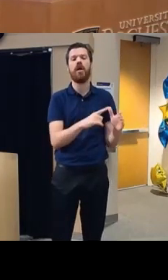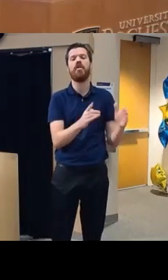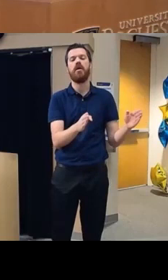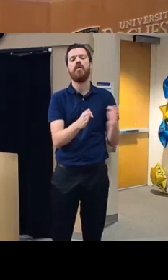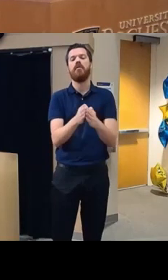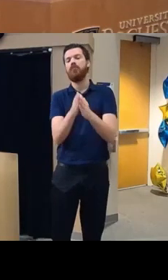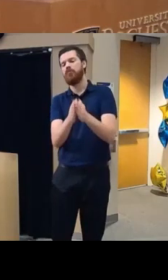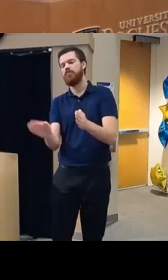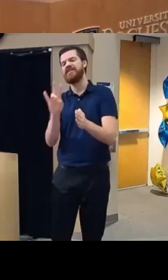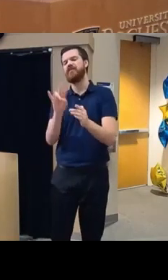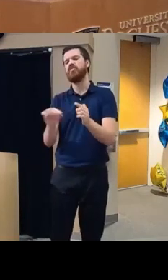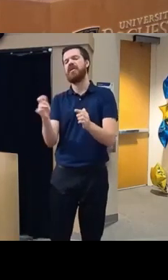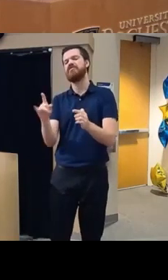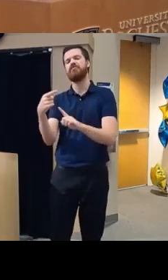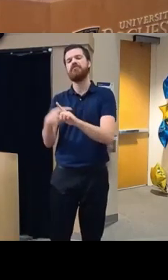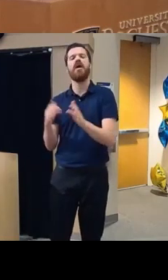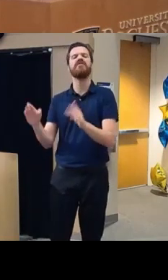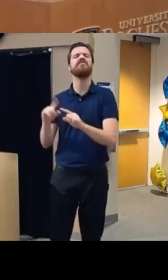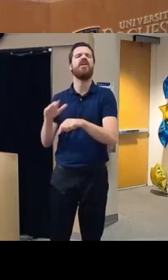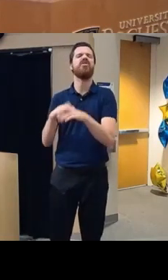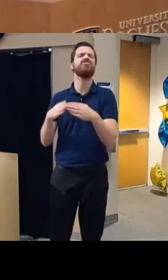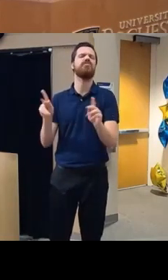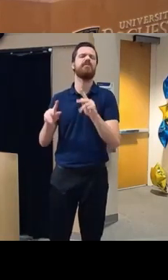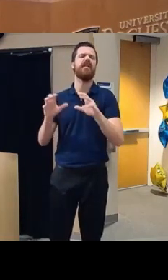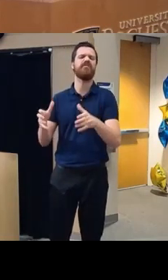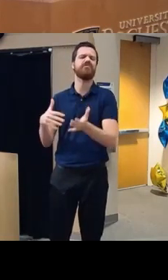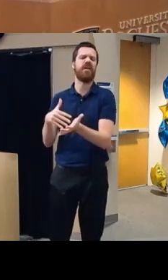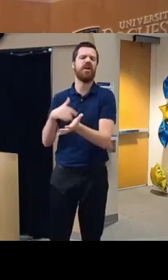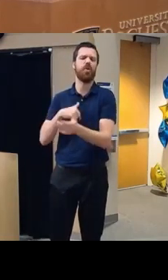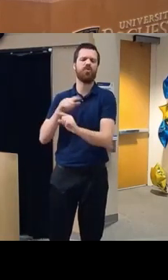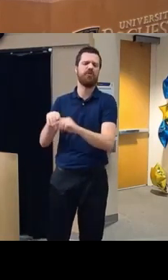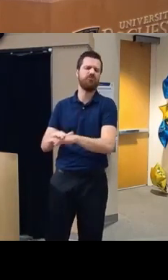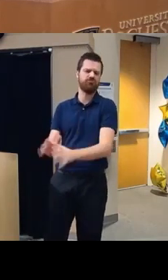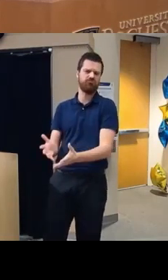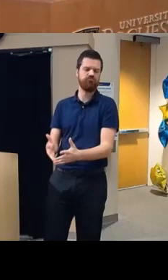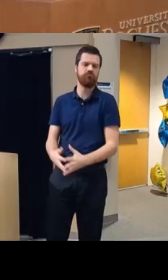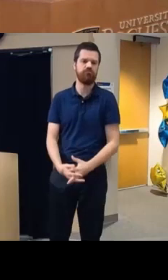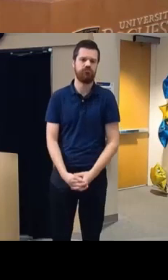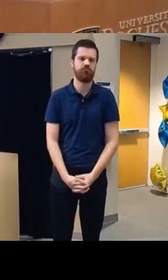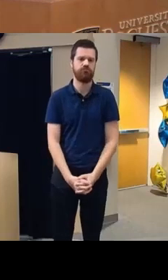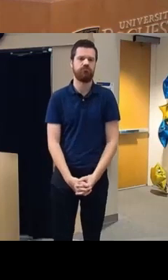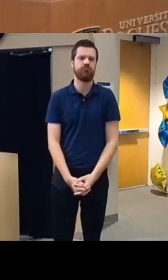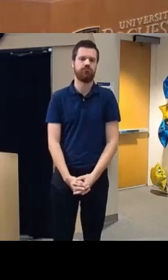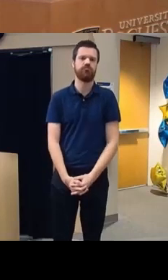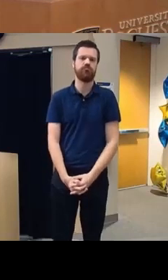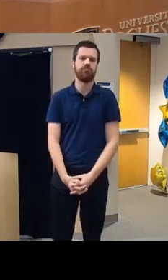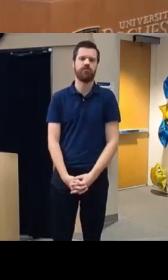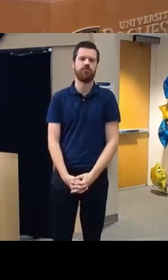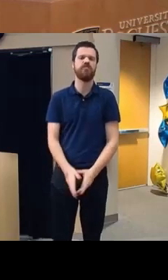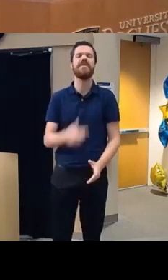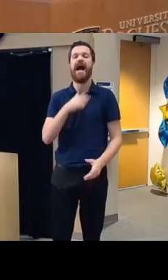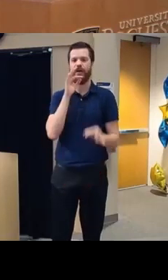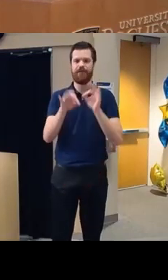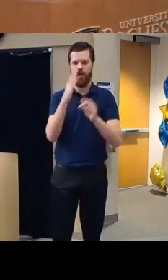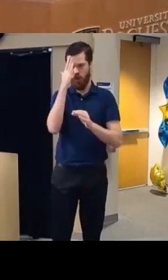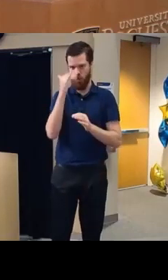to 18 months based on general population studies that we based it off of, which is relevant. I'll explain why